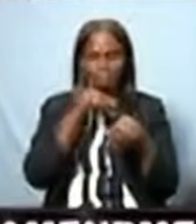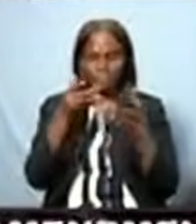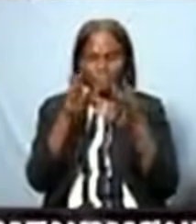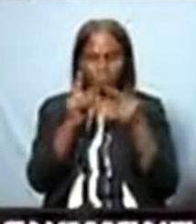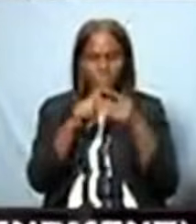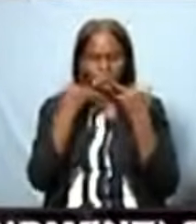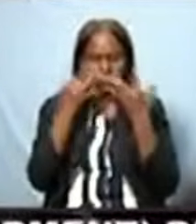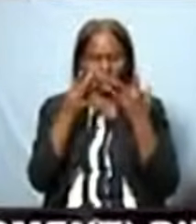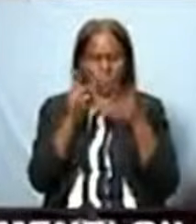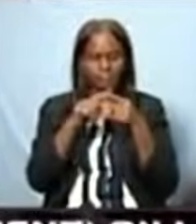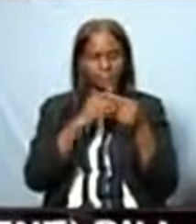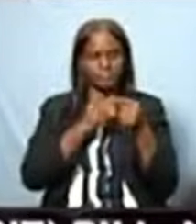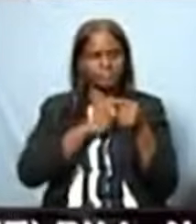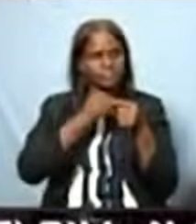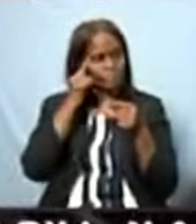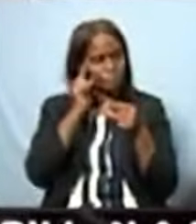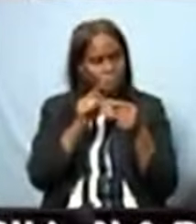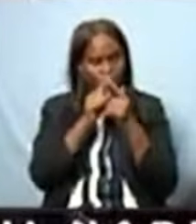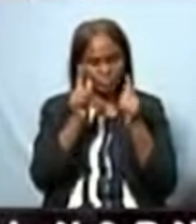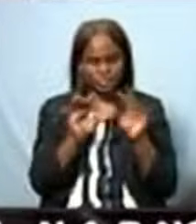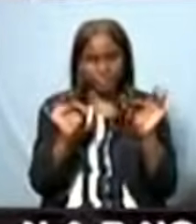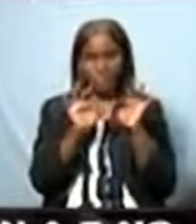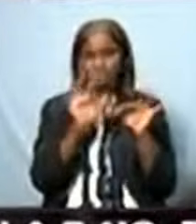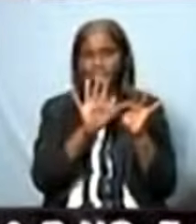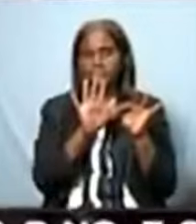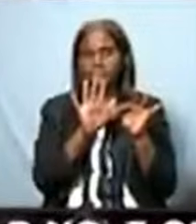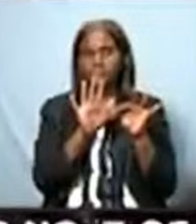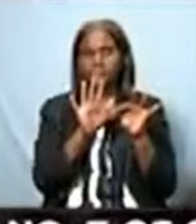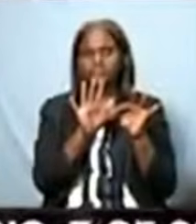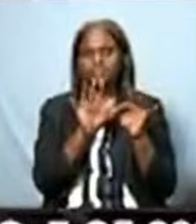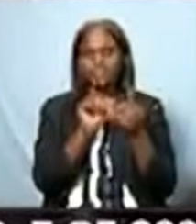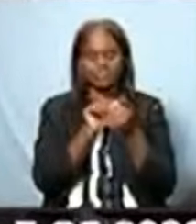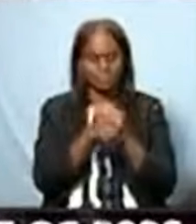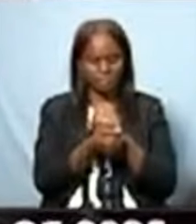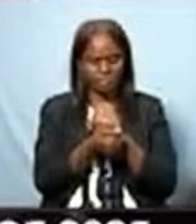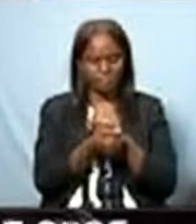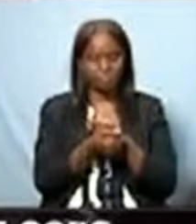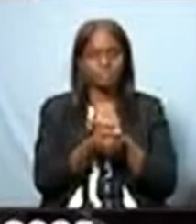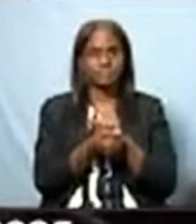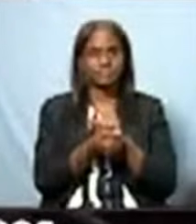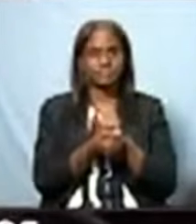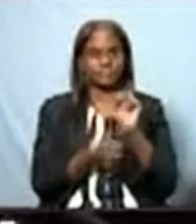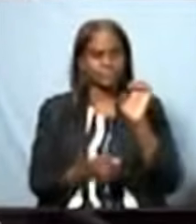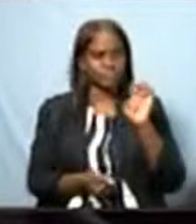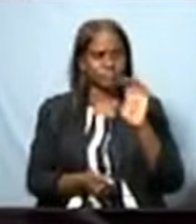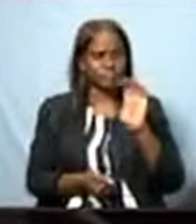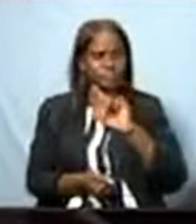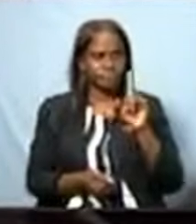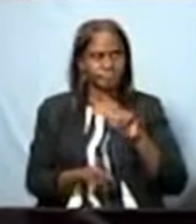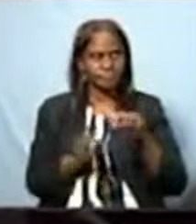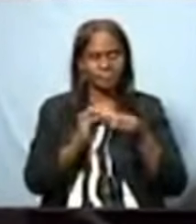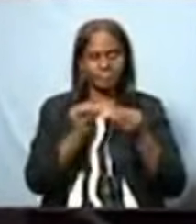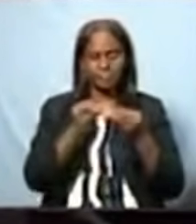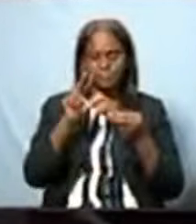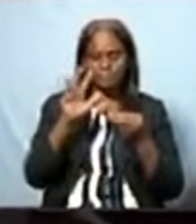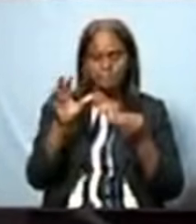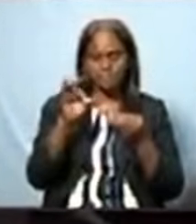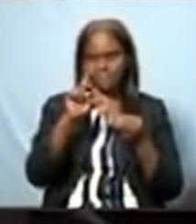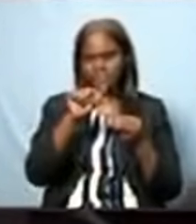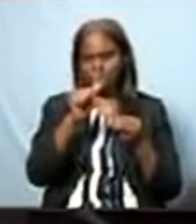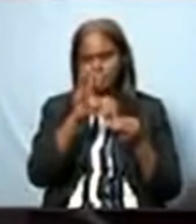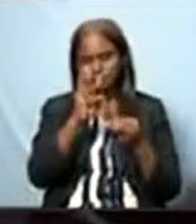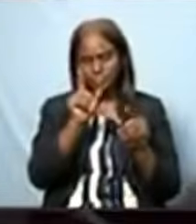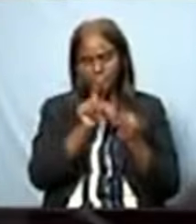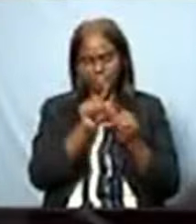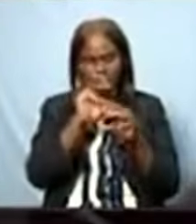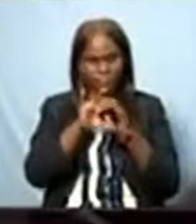mention, but I think of great importance is articles, the Electoral Process Act number 35 of 2016